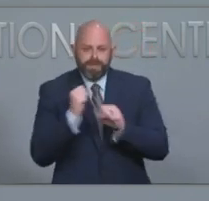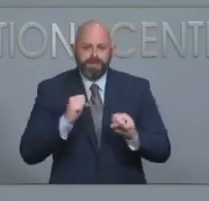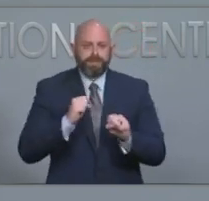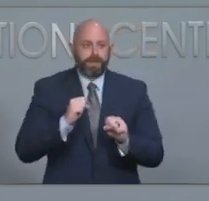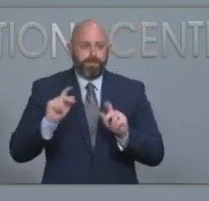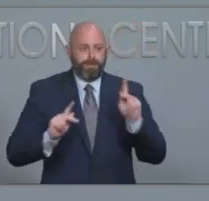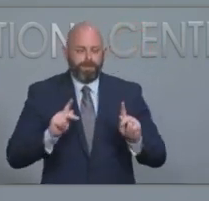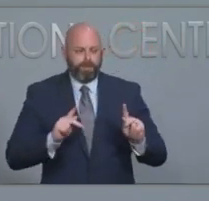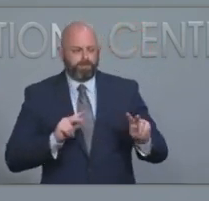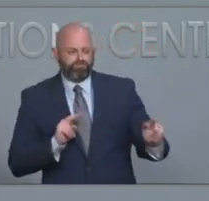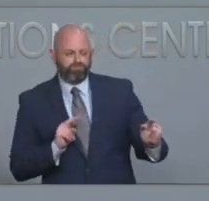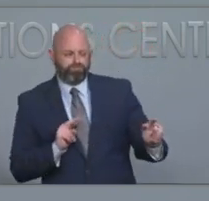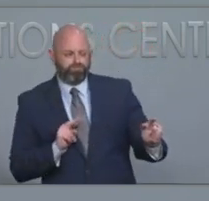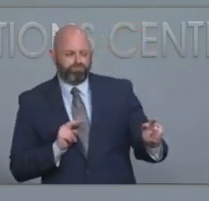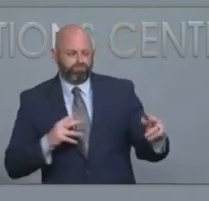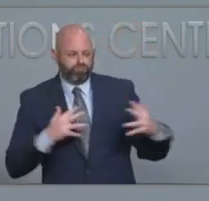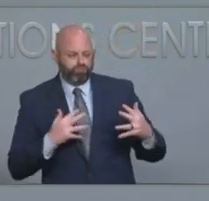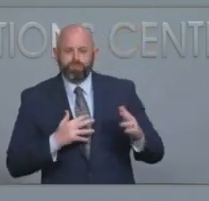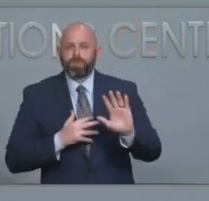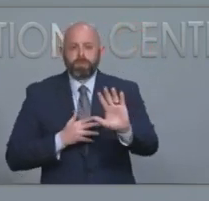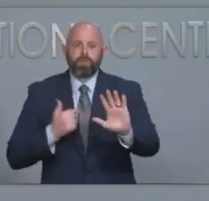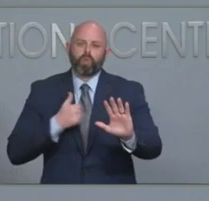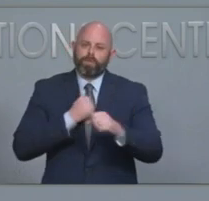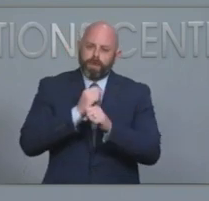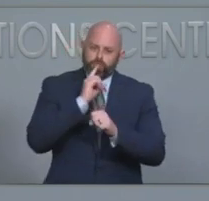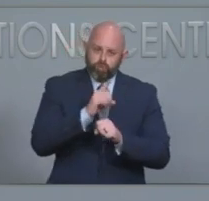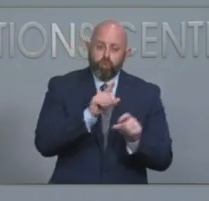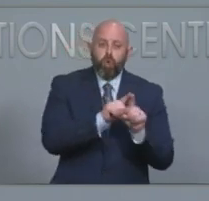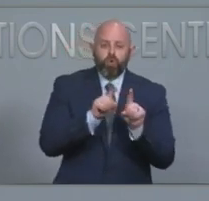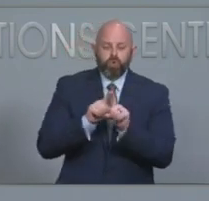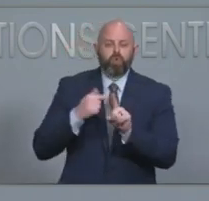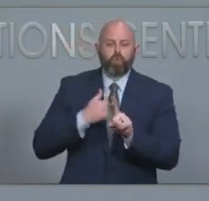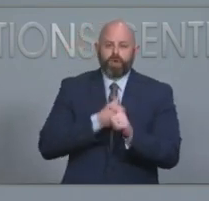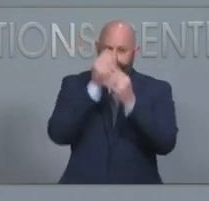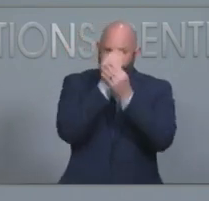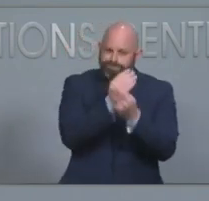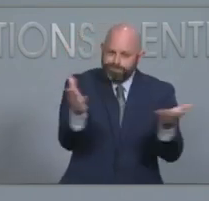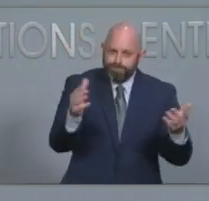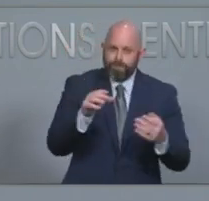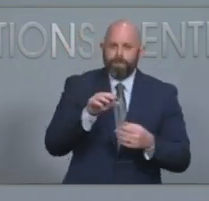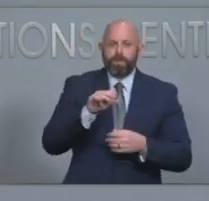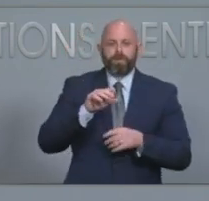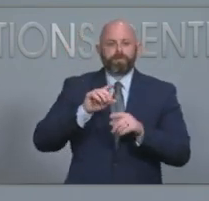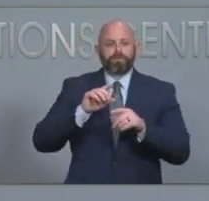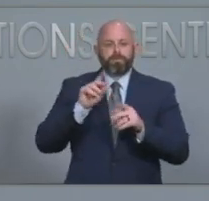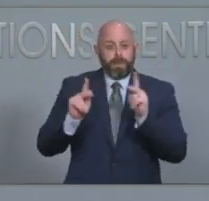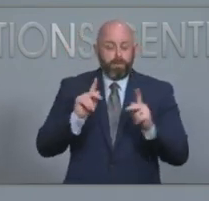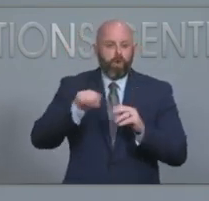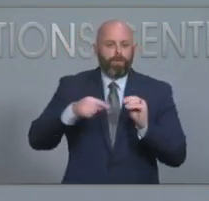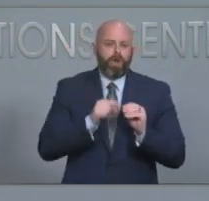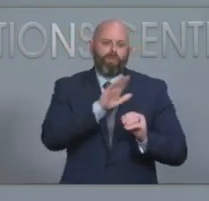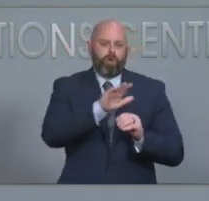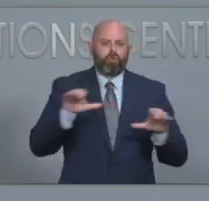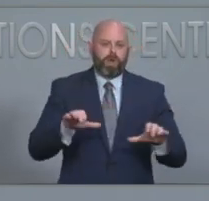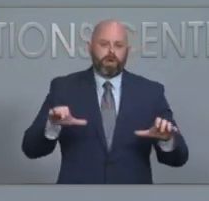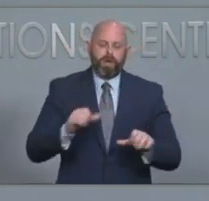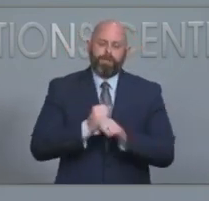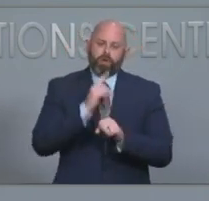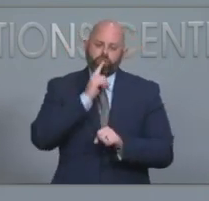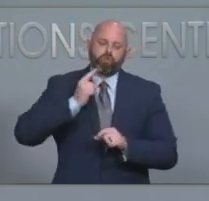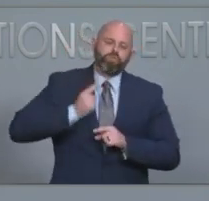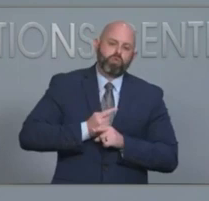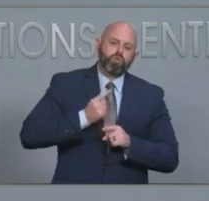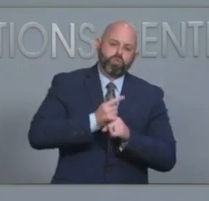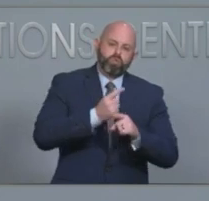very clear guidelines that we have published through our numbered memos about conduct at the polls and what is permitted in the